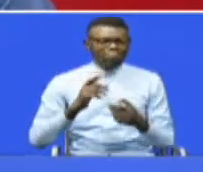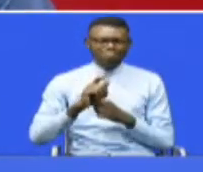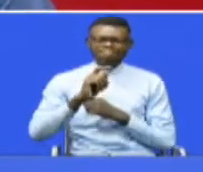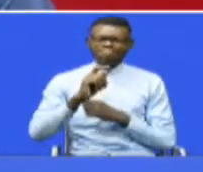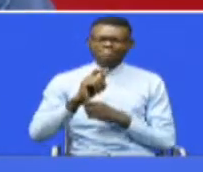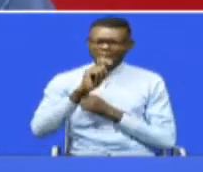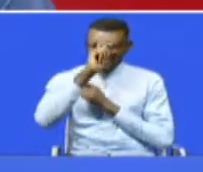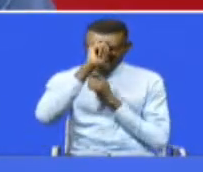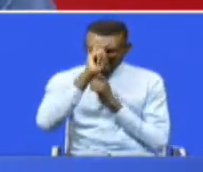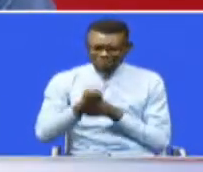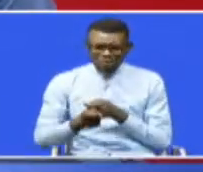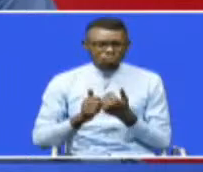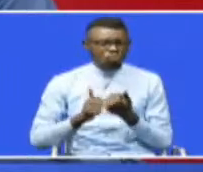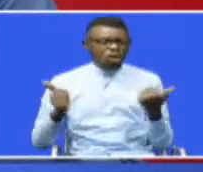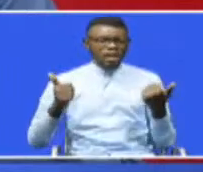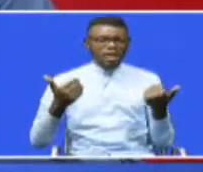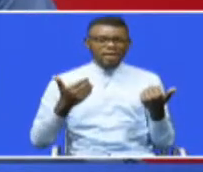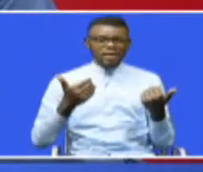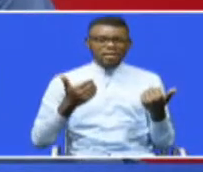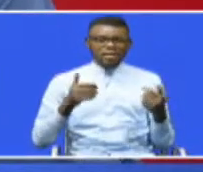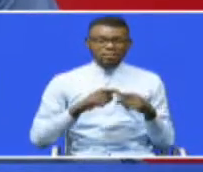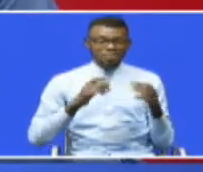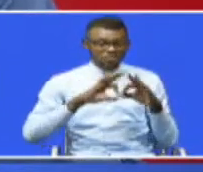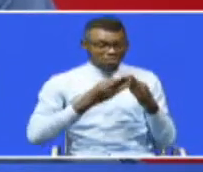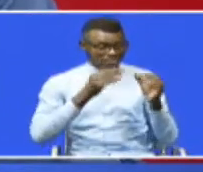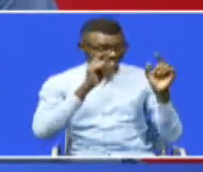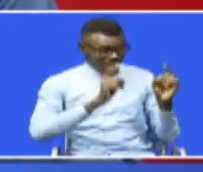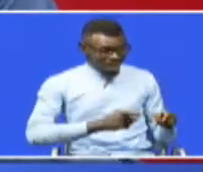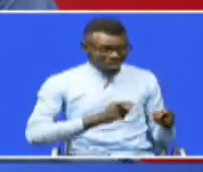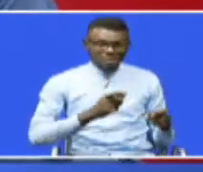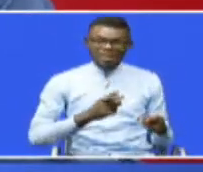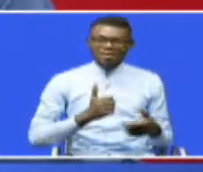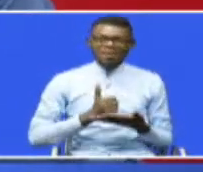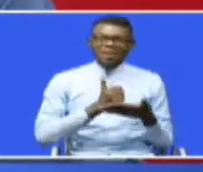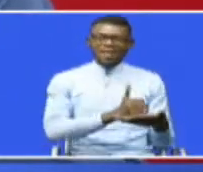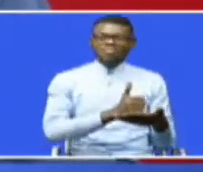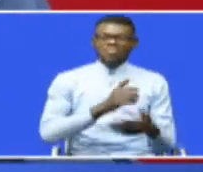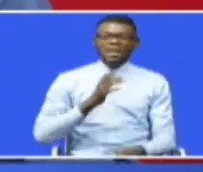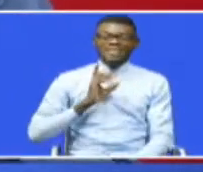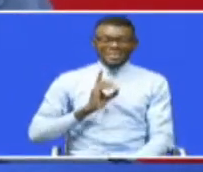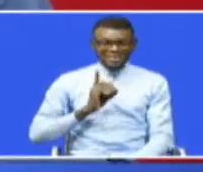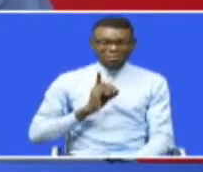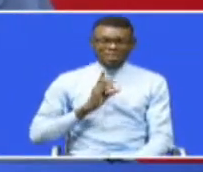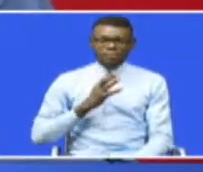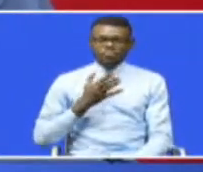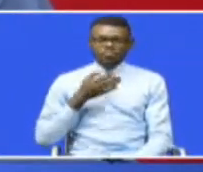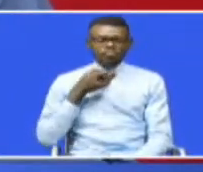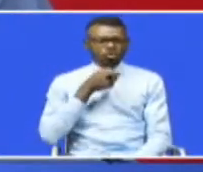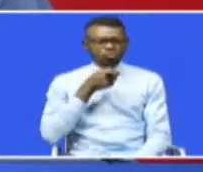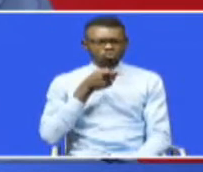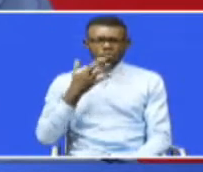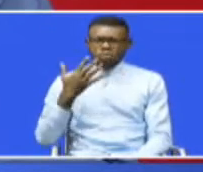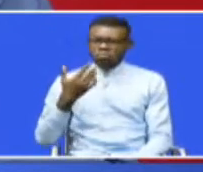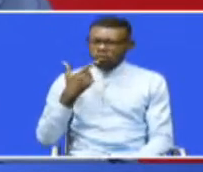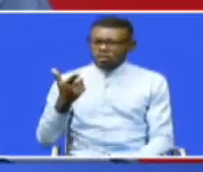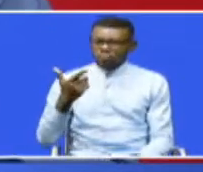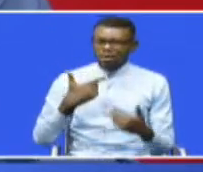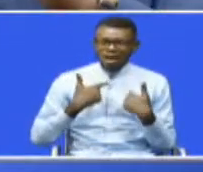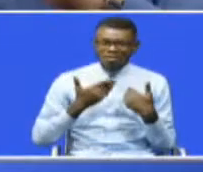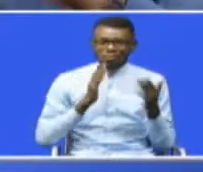much so. Right. And the family must also ensure that you are disciplined so that you don't spread it to them. You speak of a